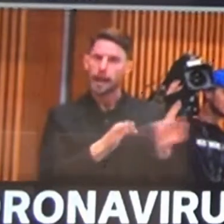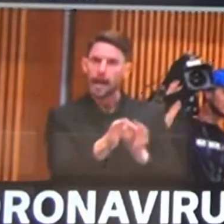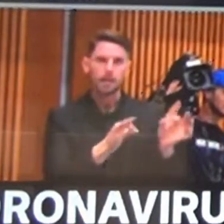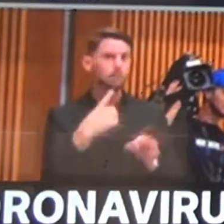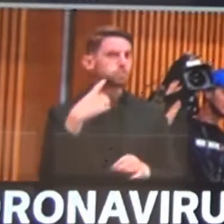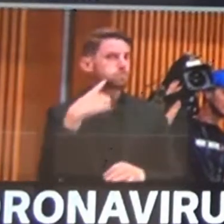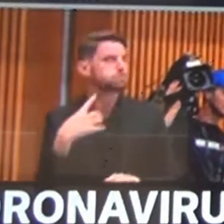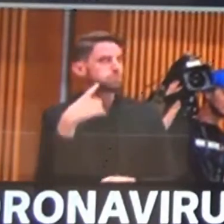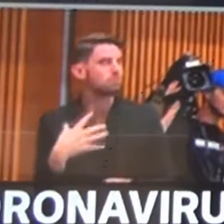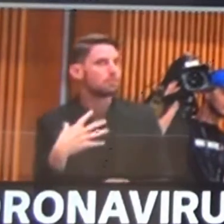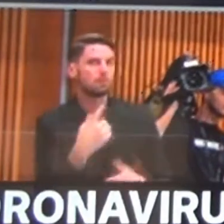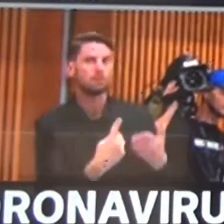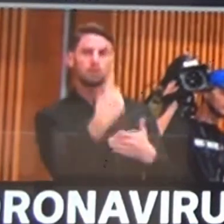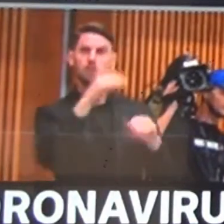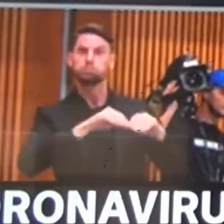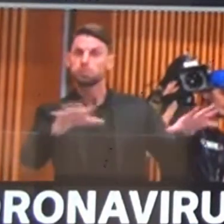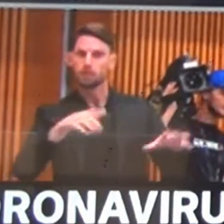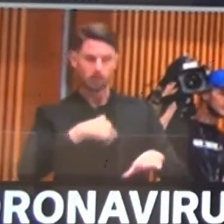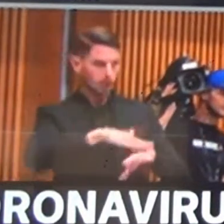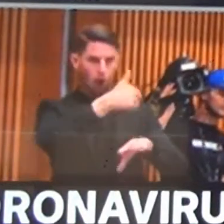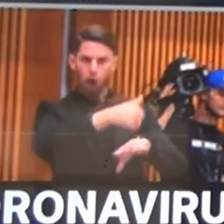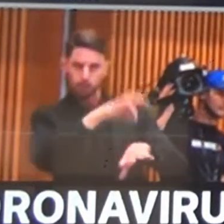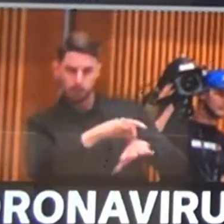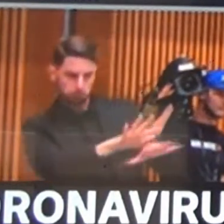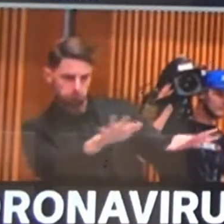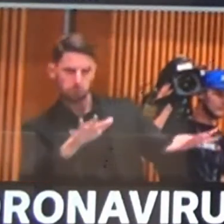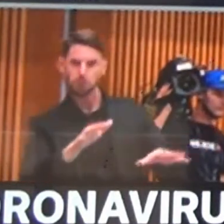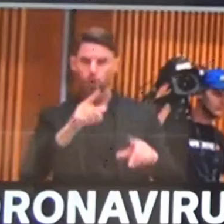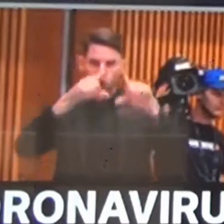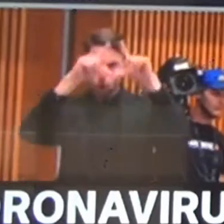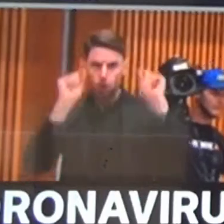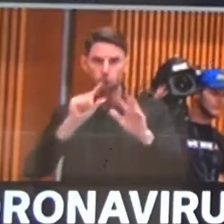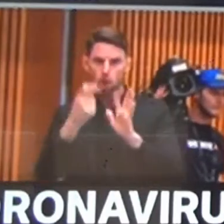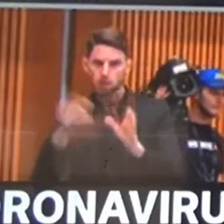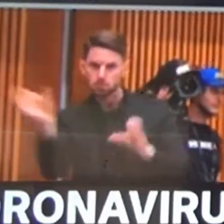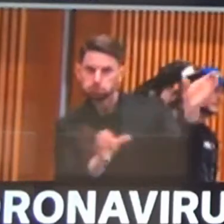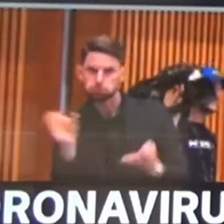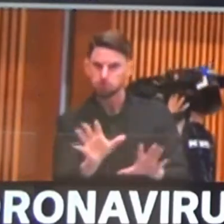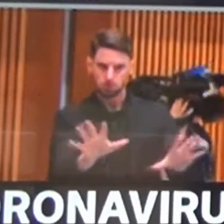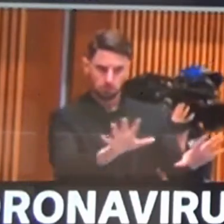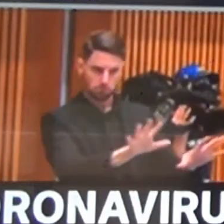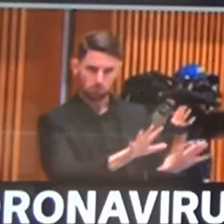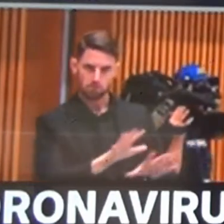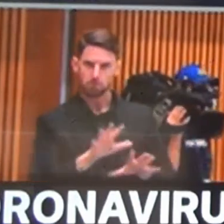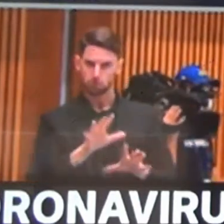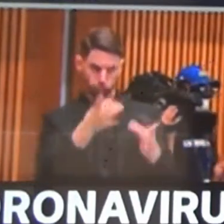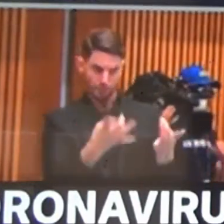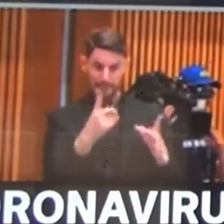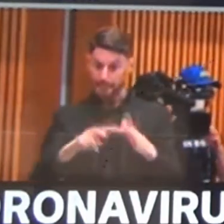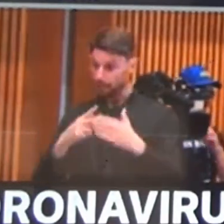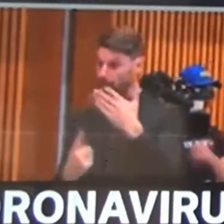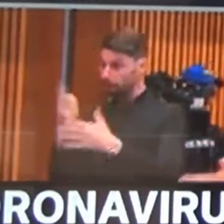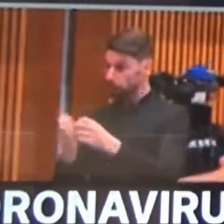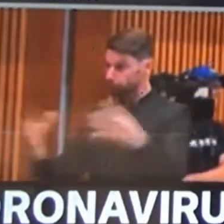at the same time we have contained, and now we're in the suppression phase of the virus. So we are